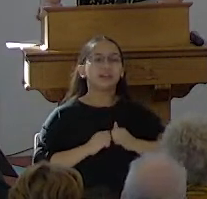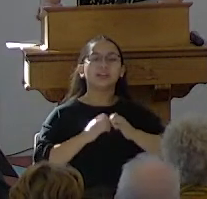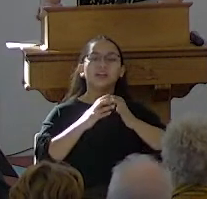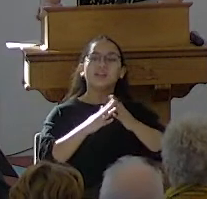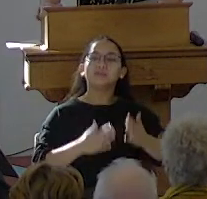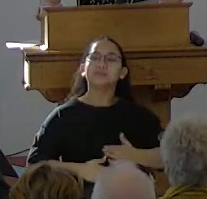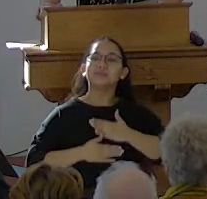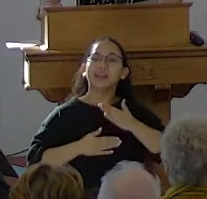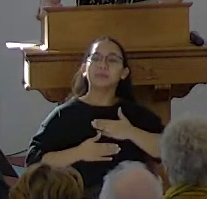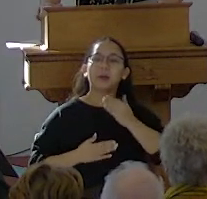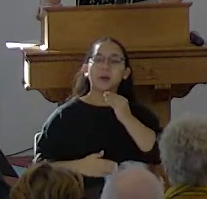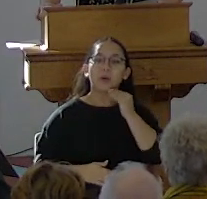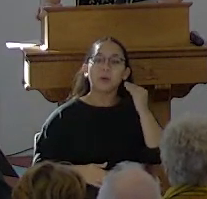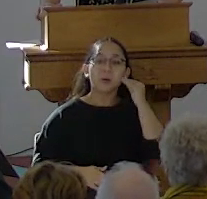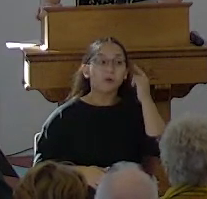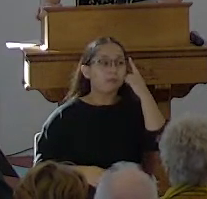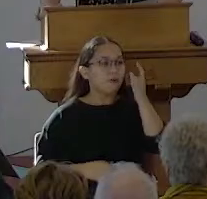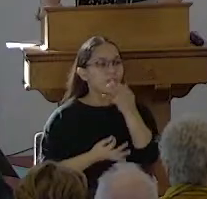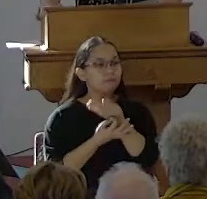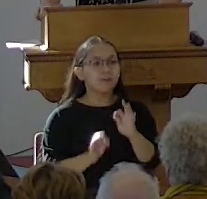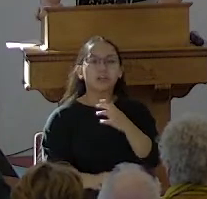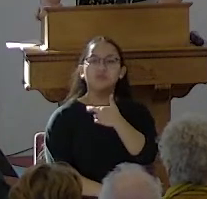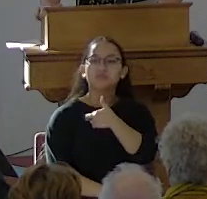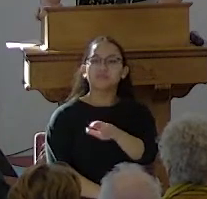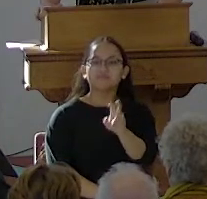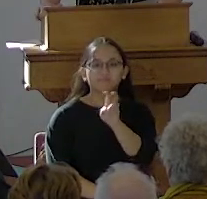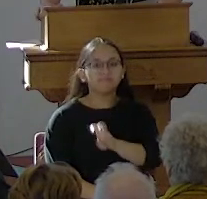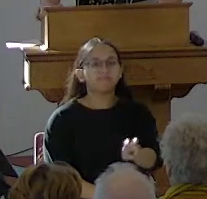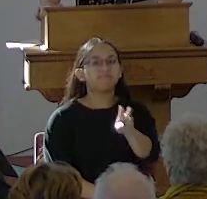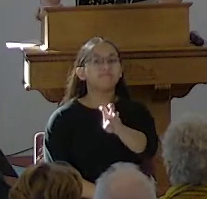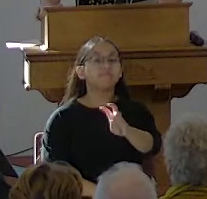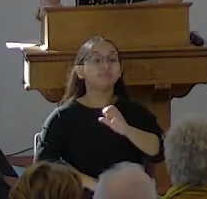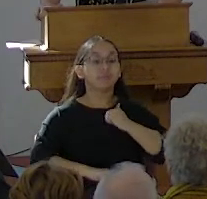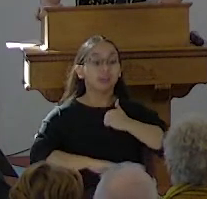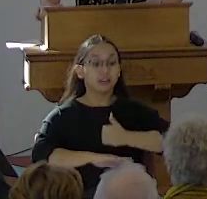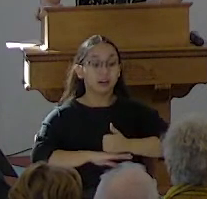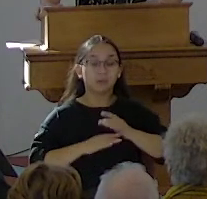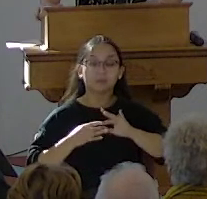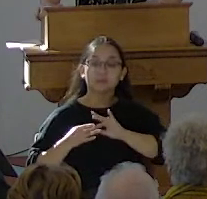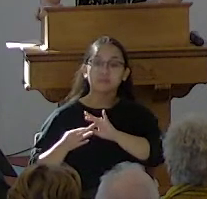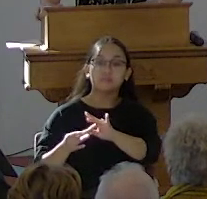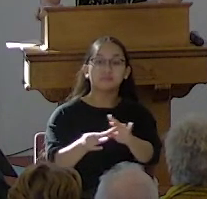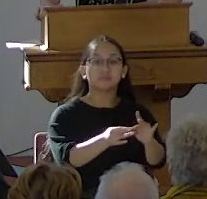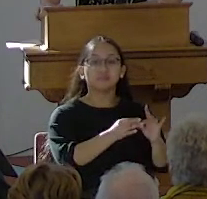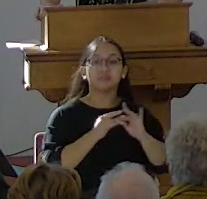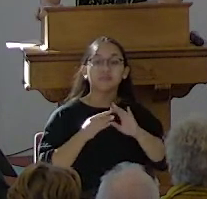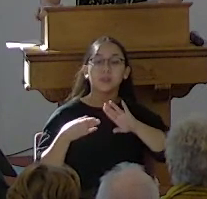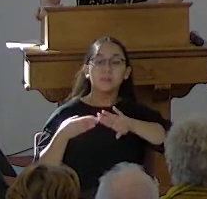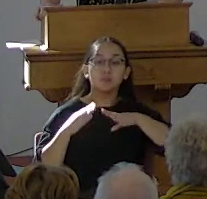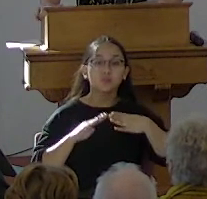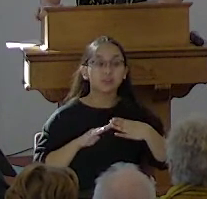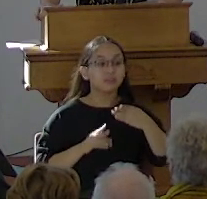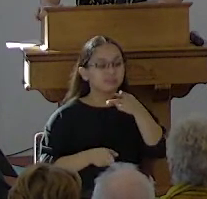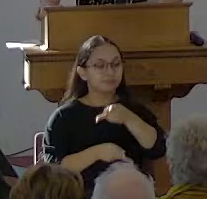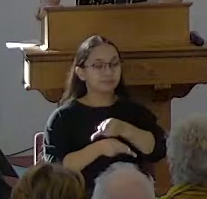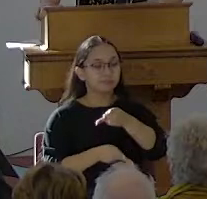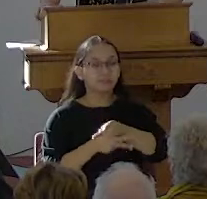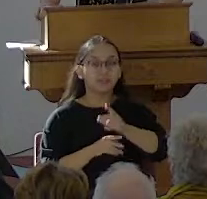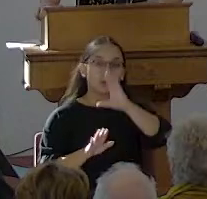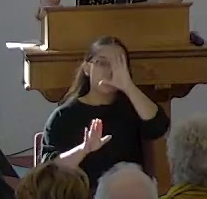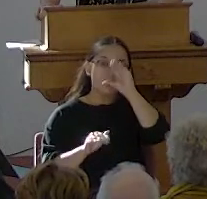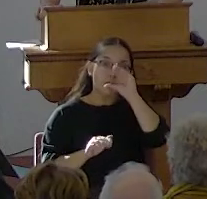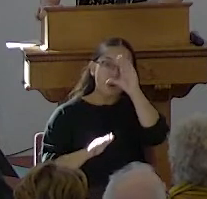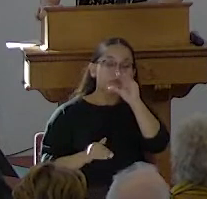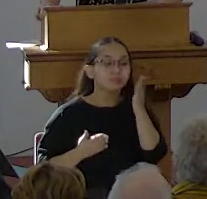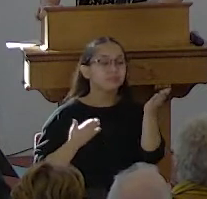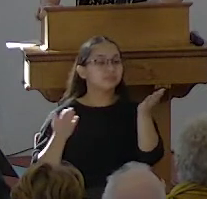for free religious exploration, build a community of caring fellowship, nurture the